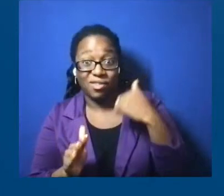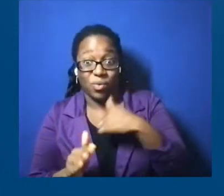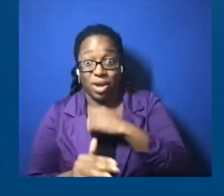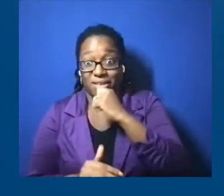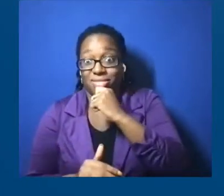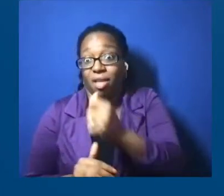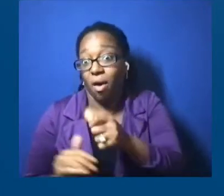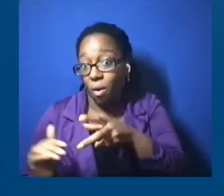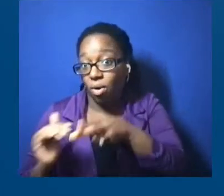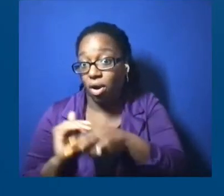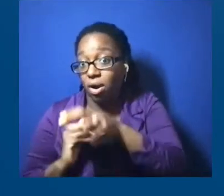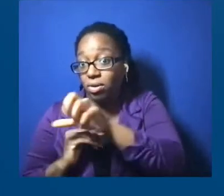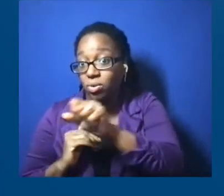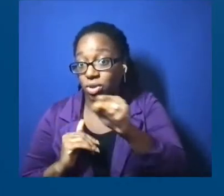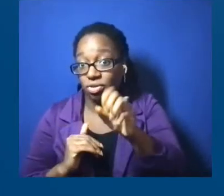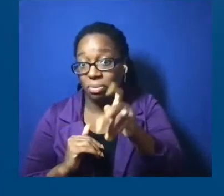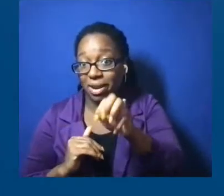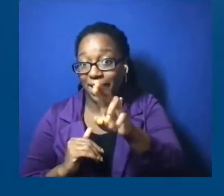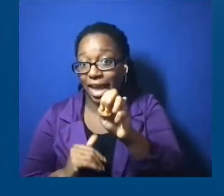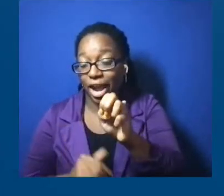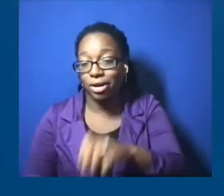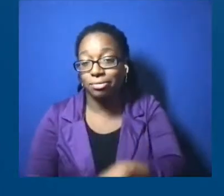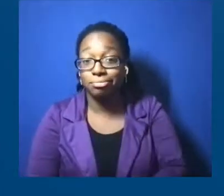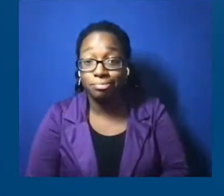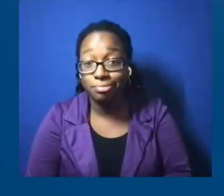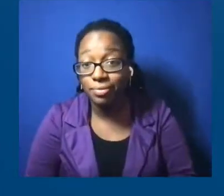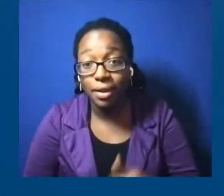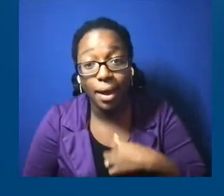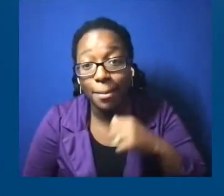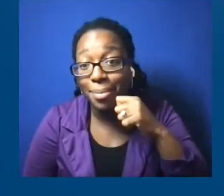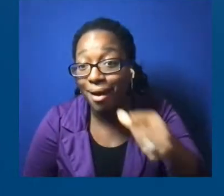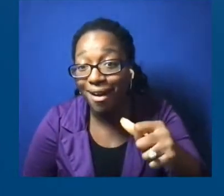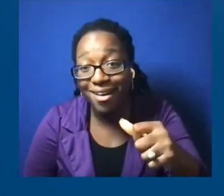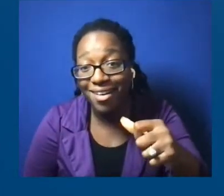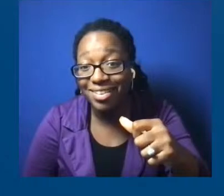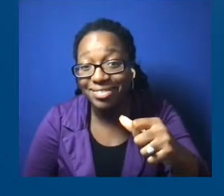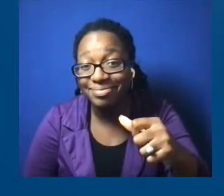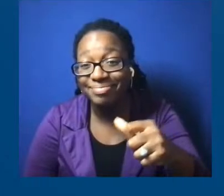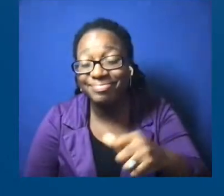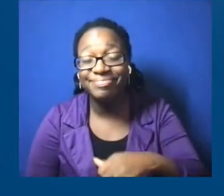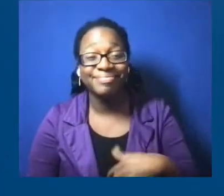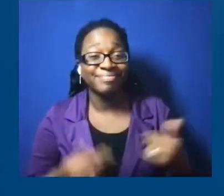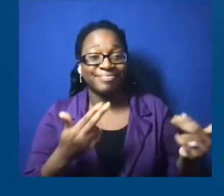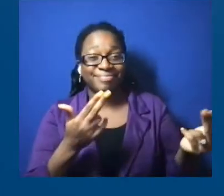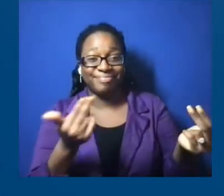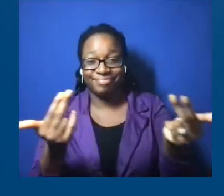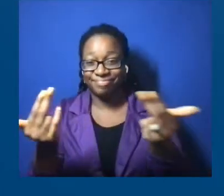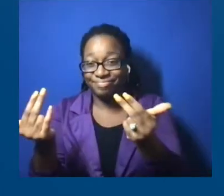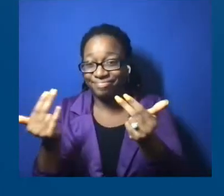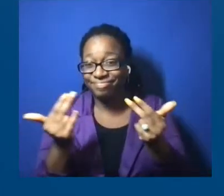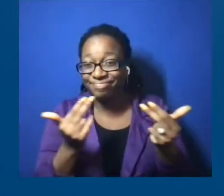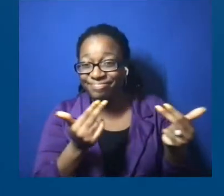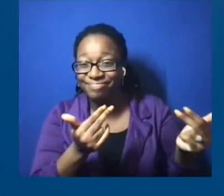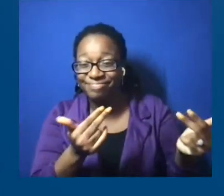do it. We're going to protect.